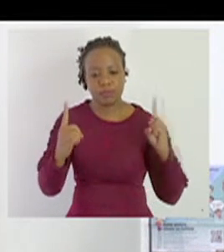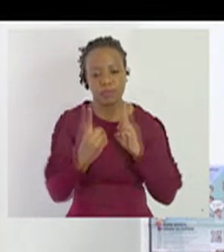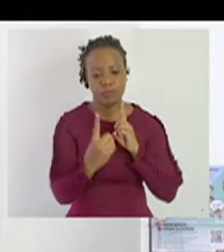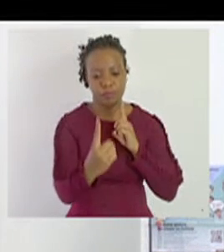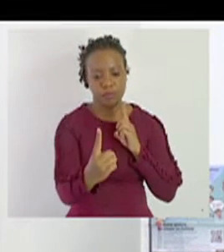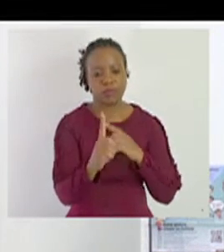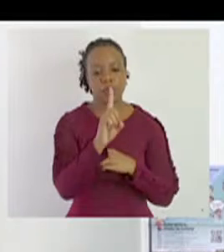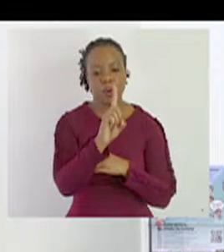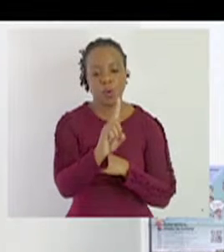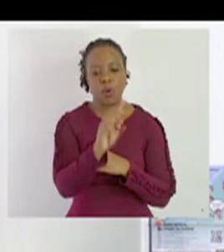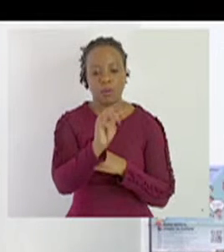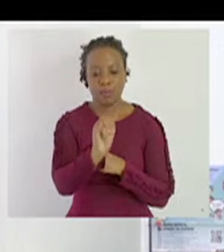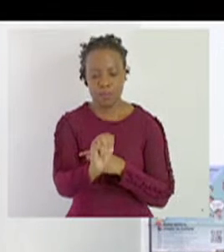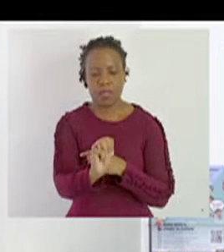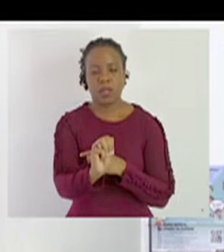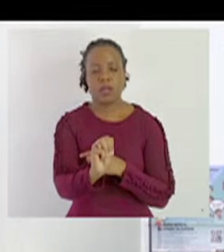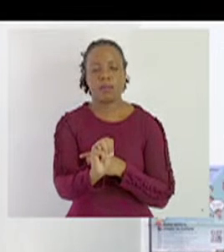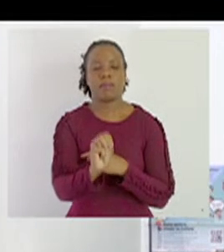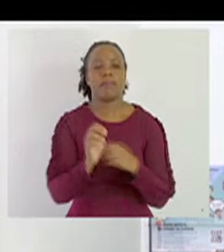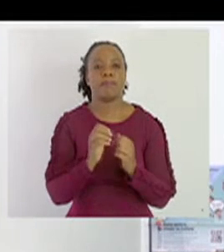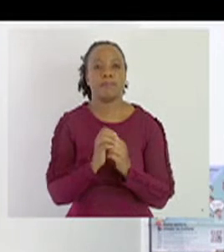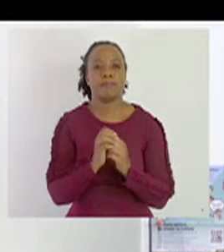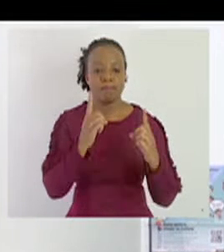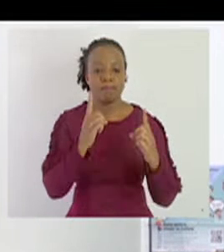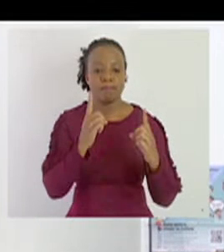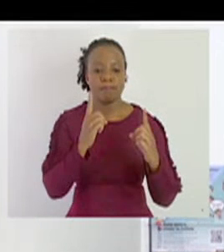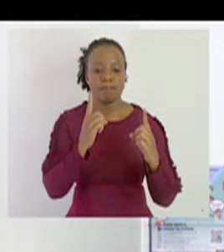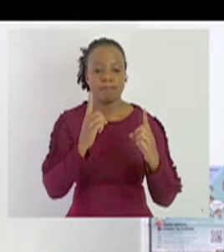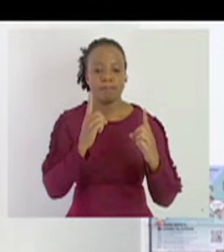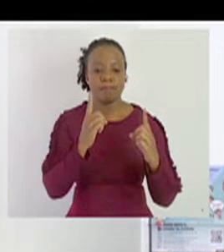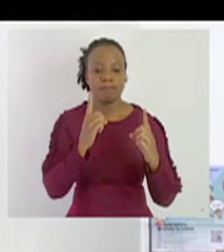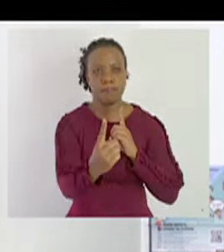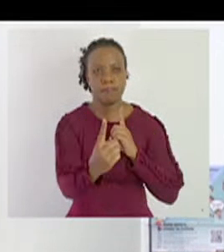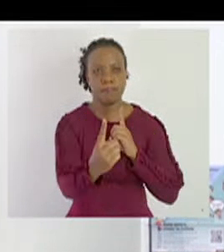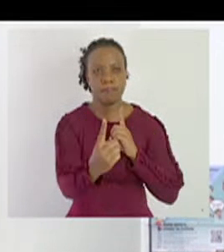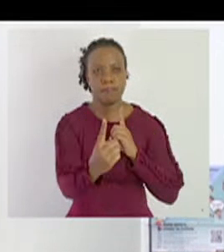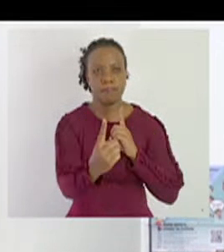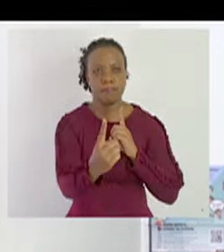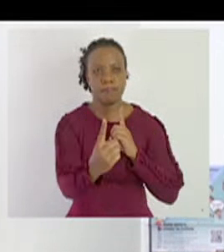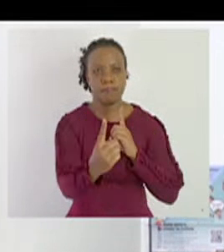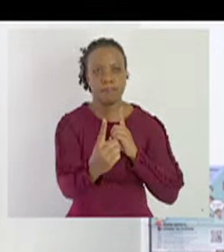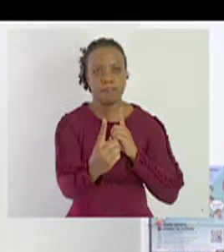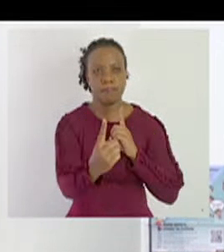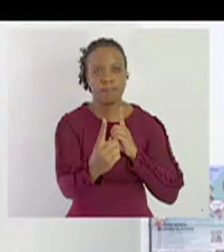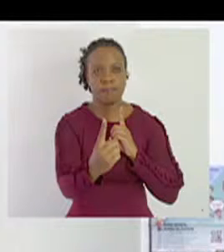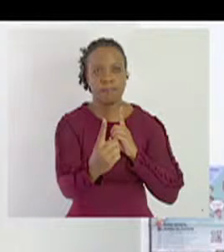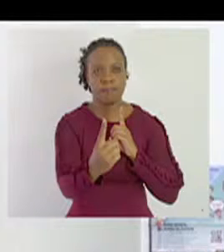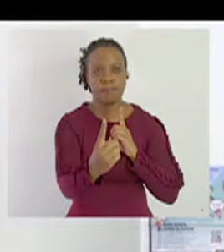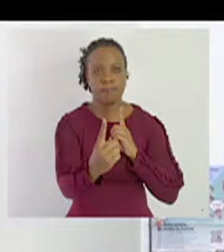to observe the social distance. Okay, bye-bye.